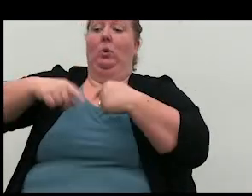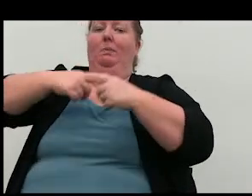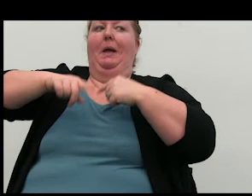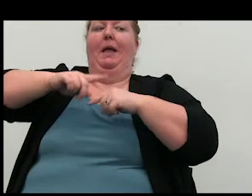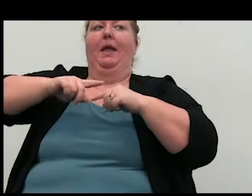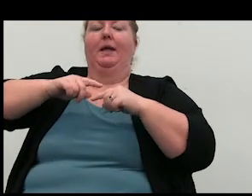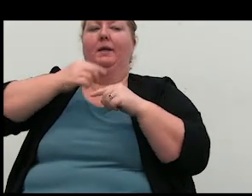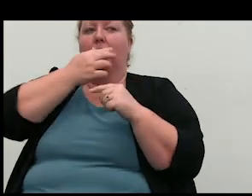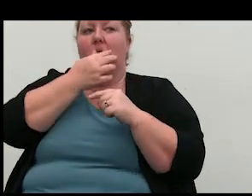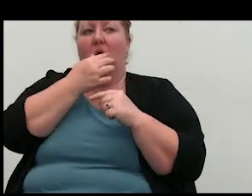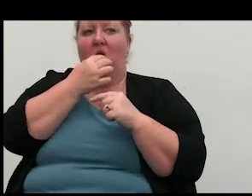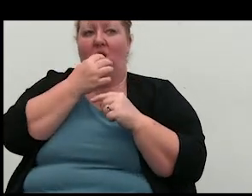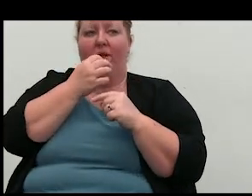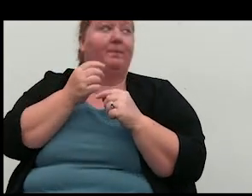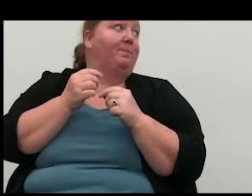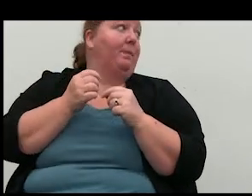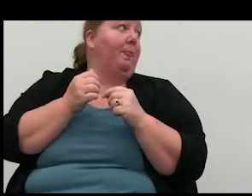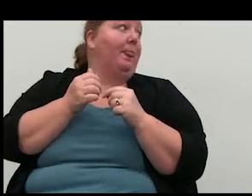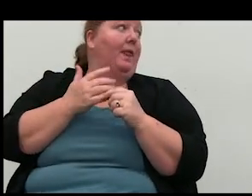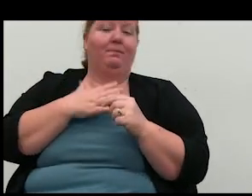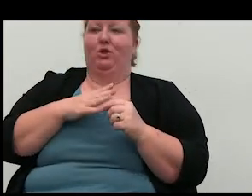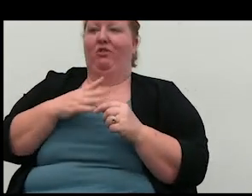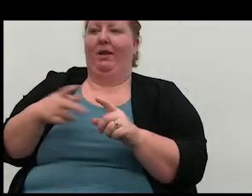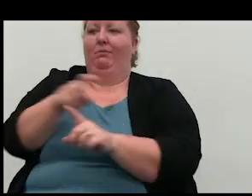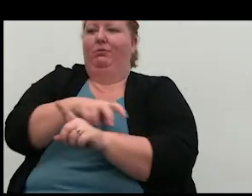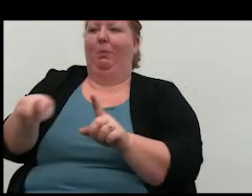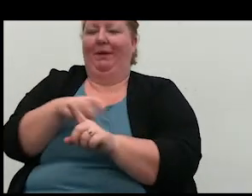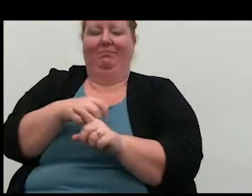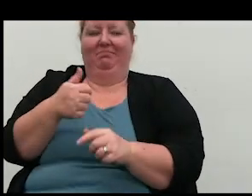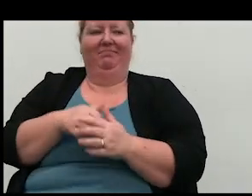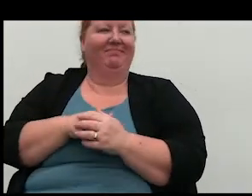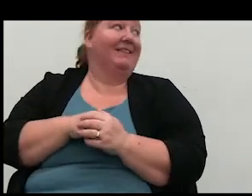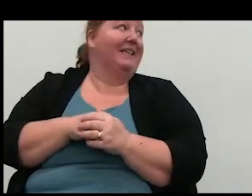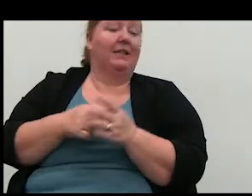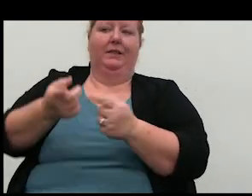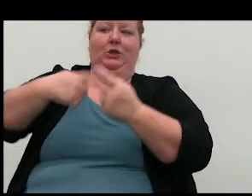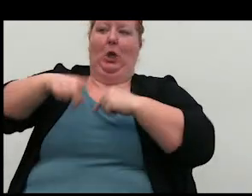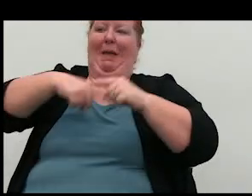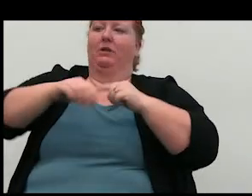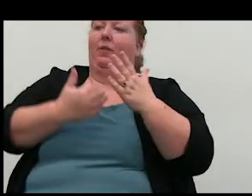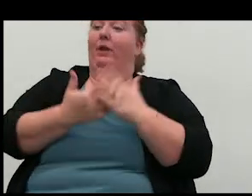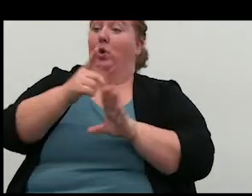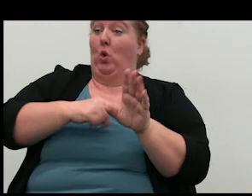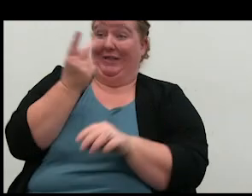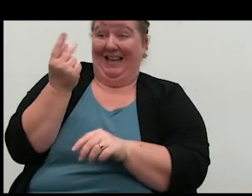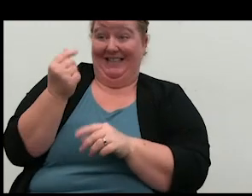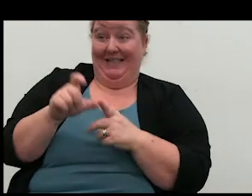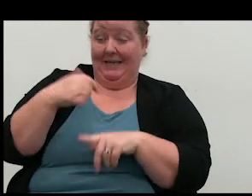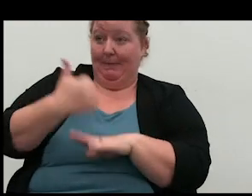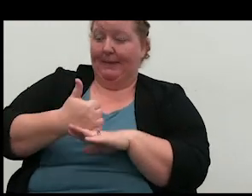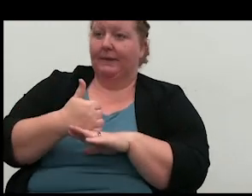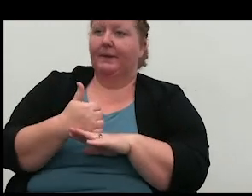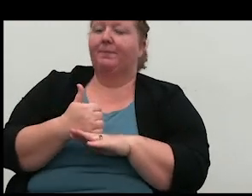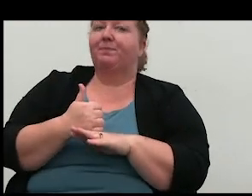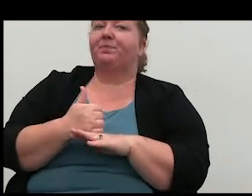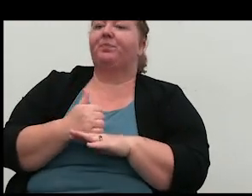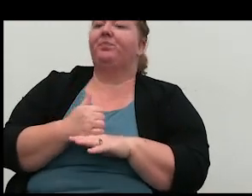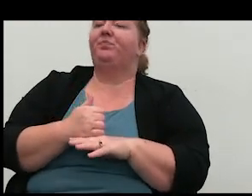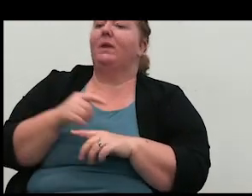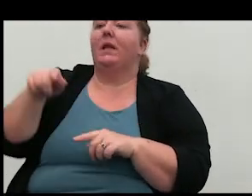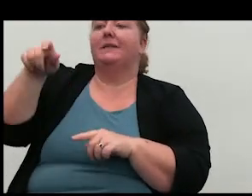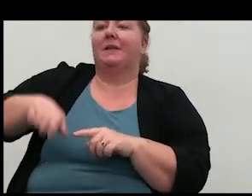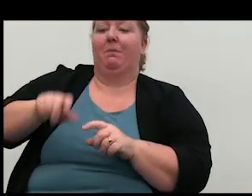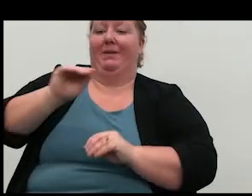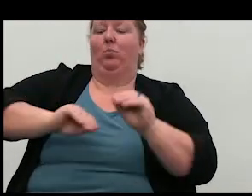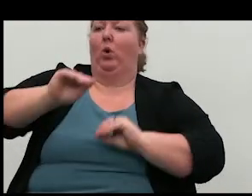the, sorry, I keep jumping around. To go back to the New York City taxi database, somebody